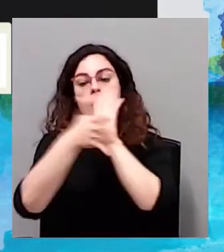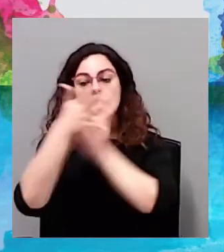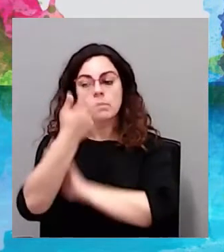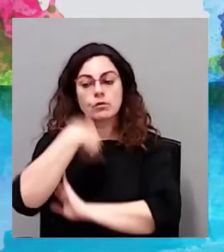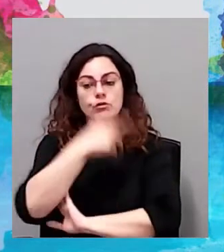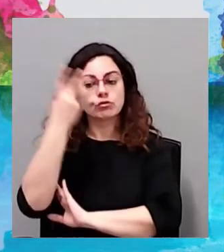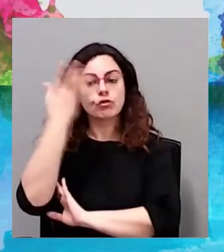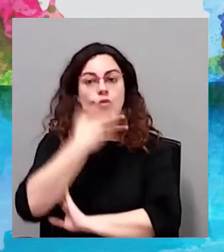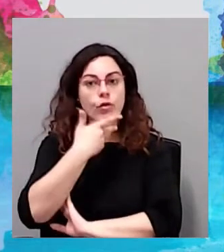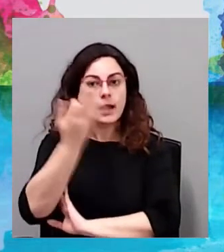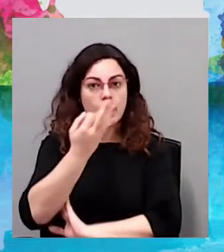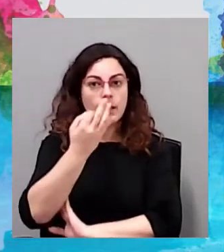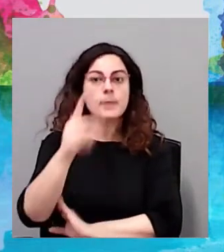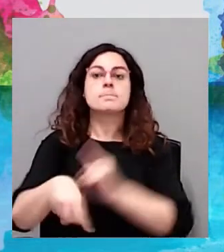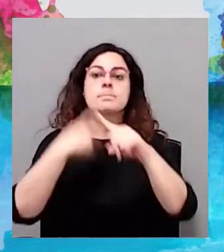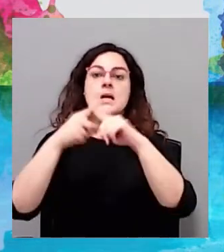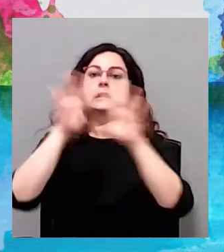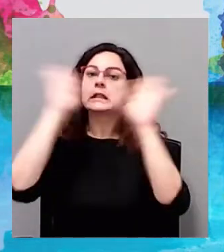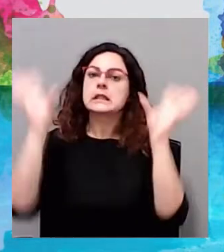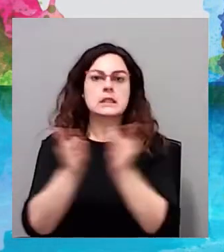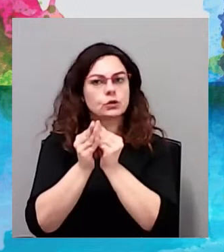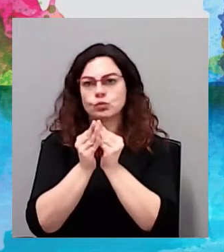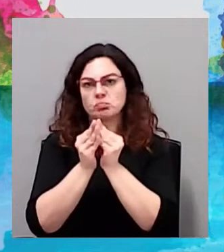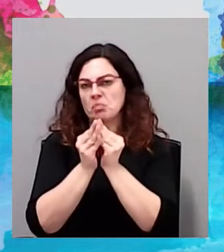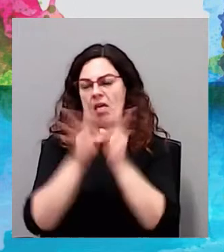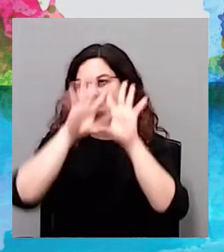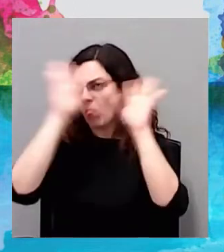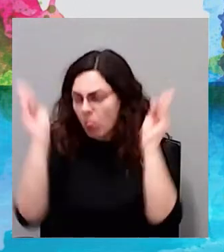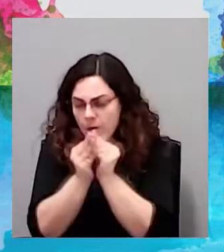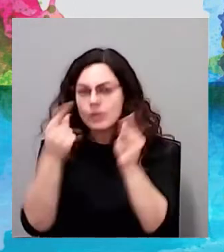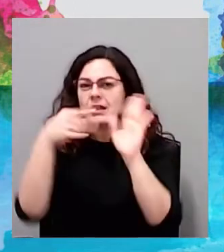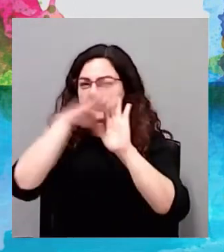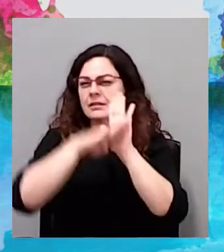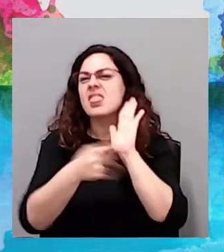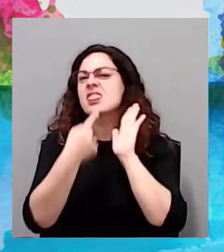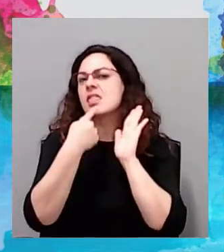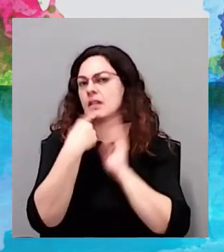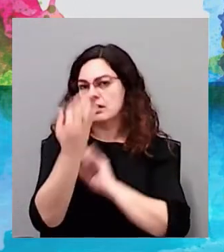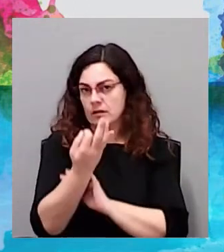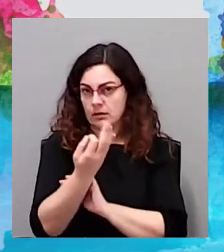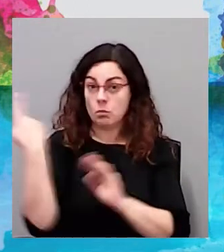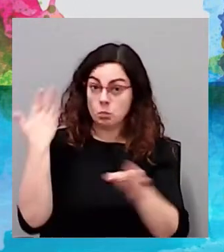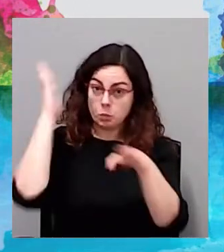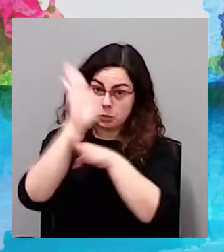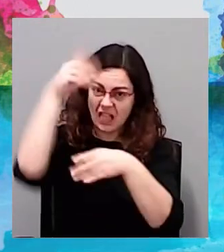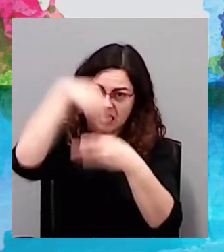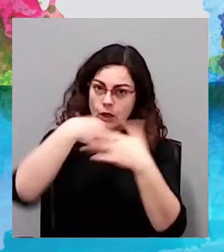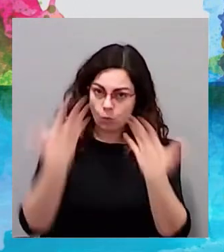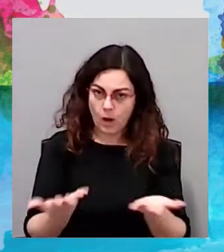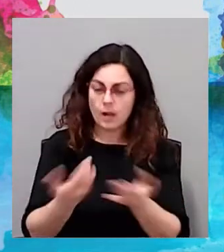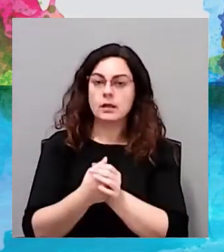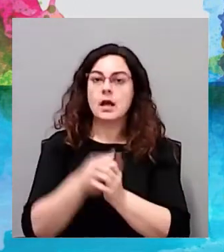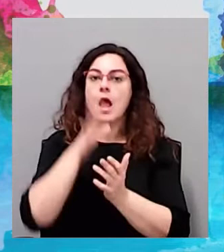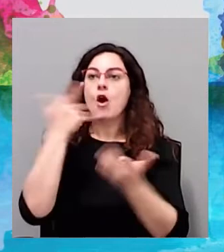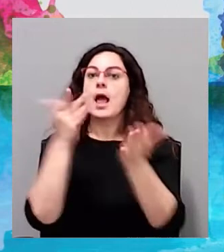and just a quick summary of what these guidelines say. In the